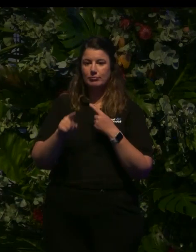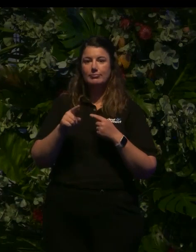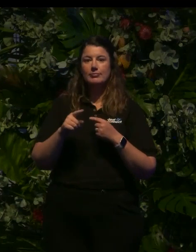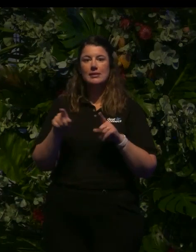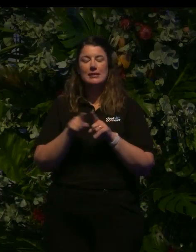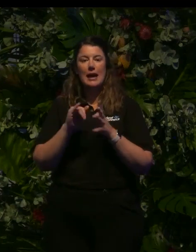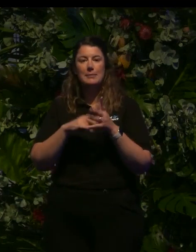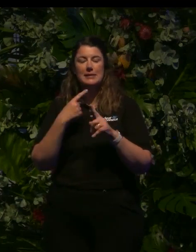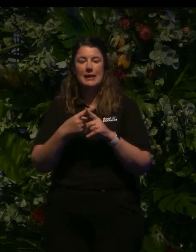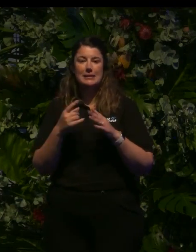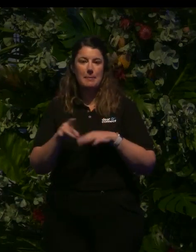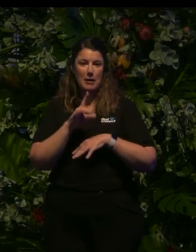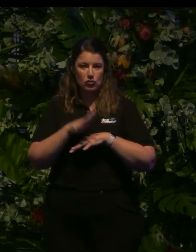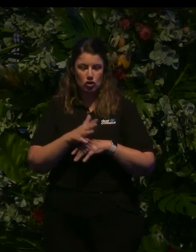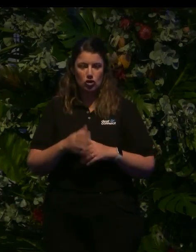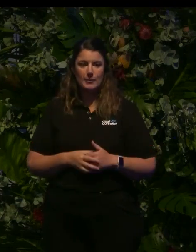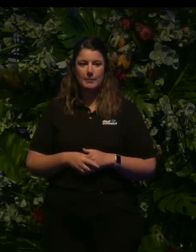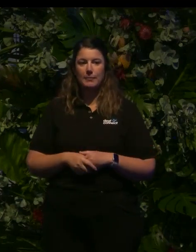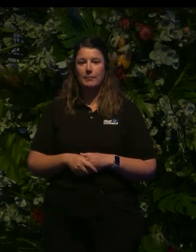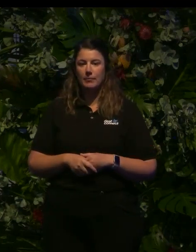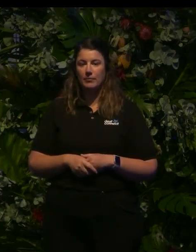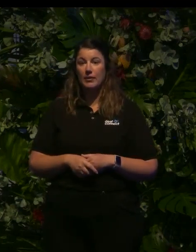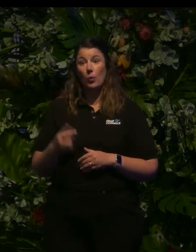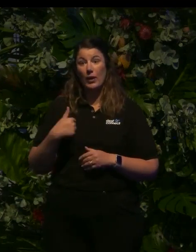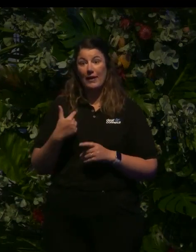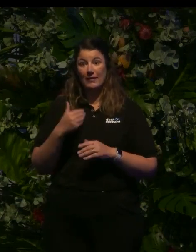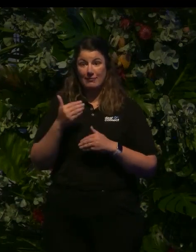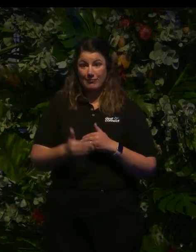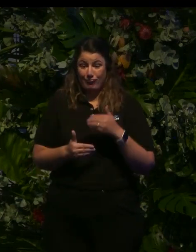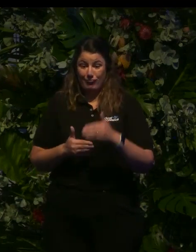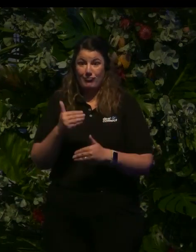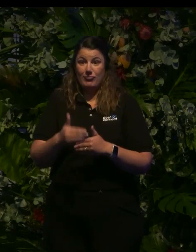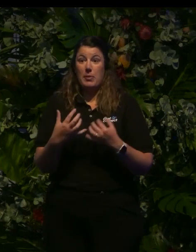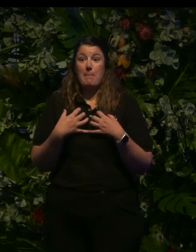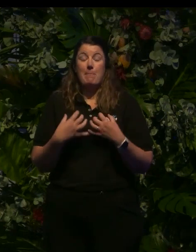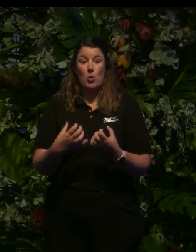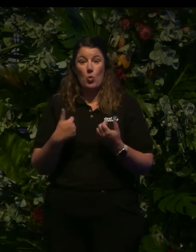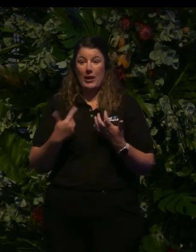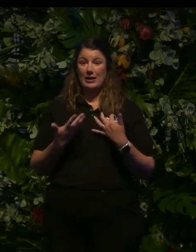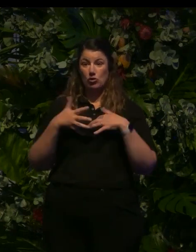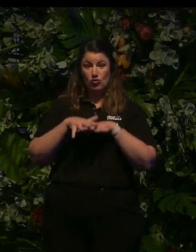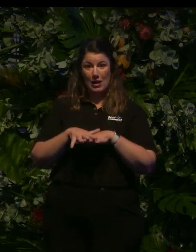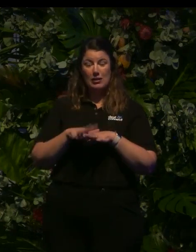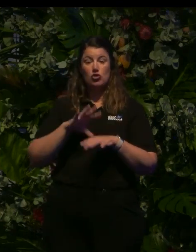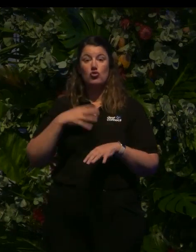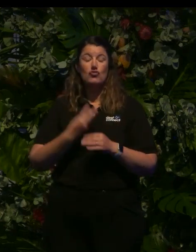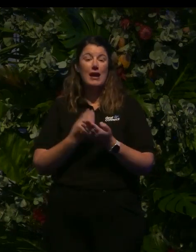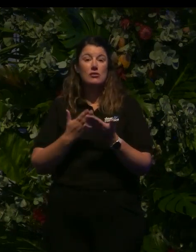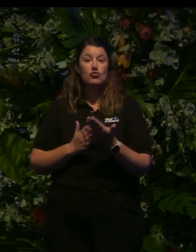marriage. We've also taken even more steps, and then we integrated trans